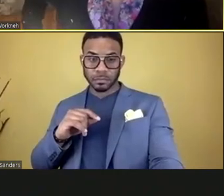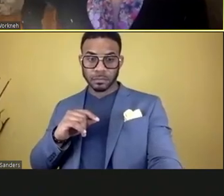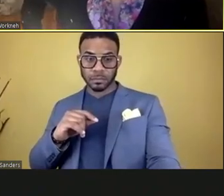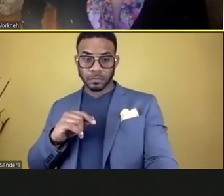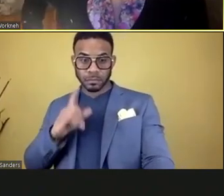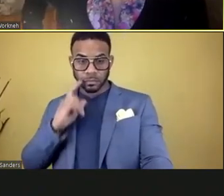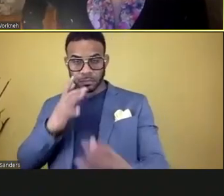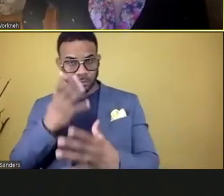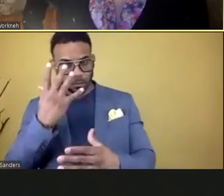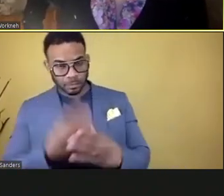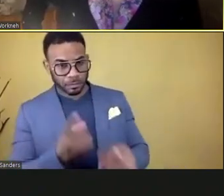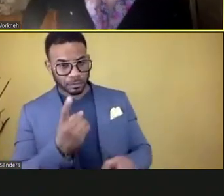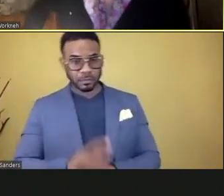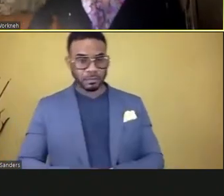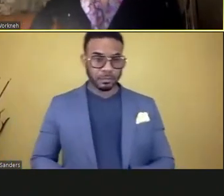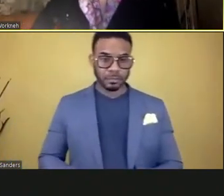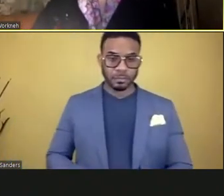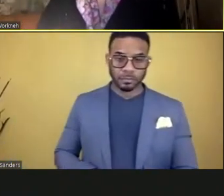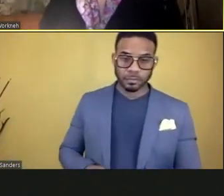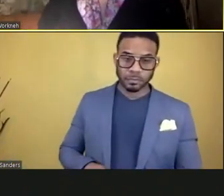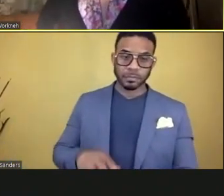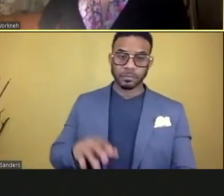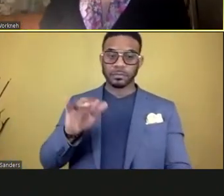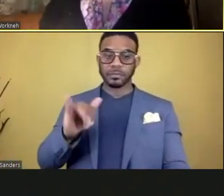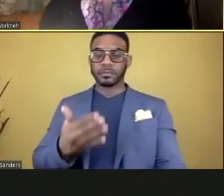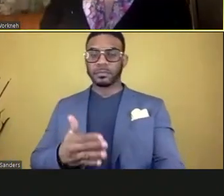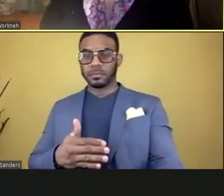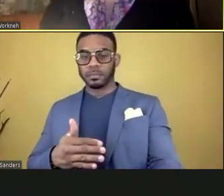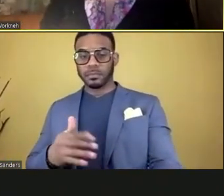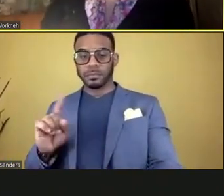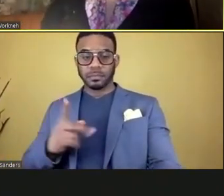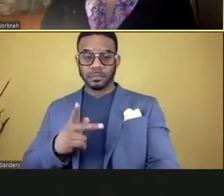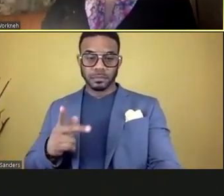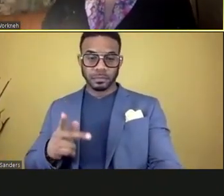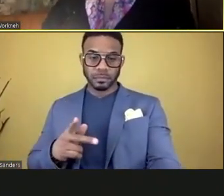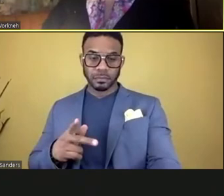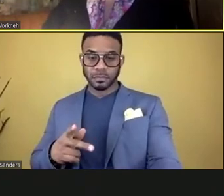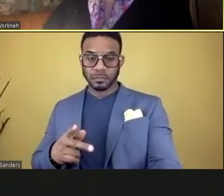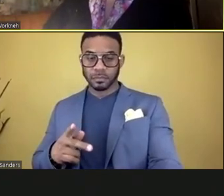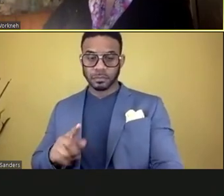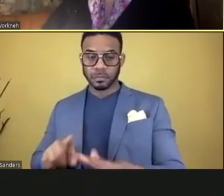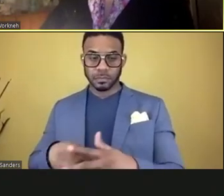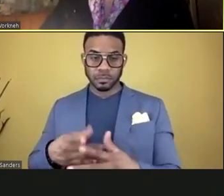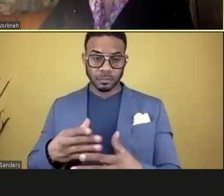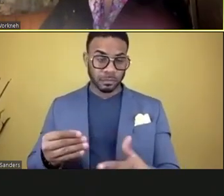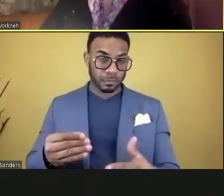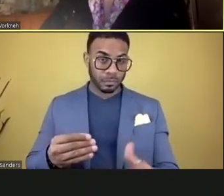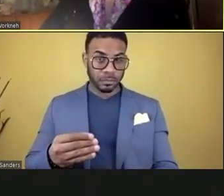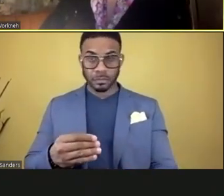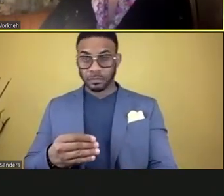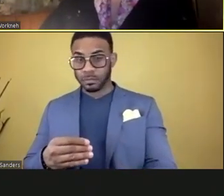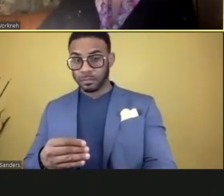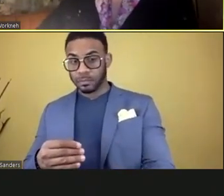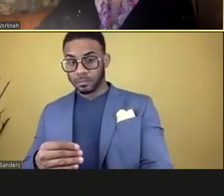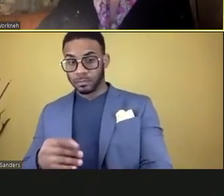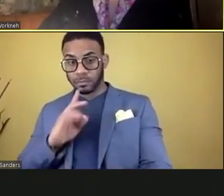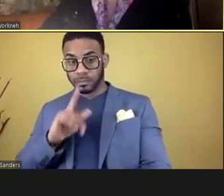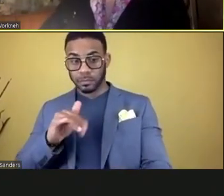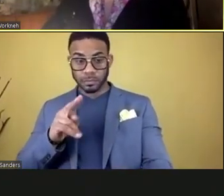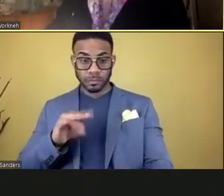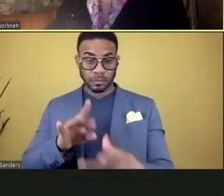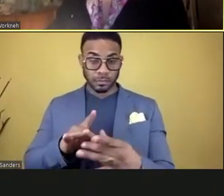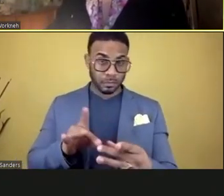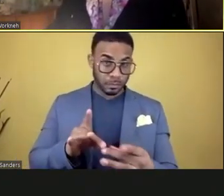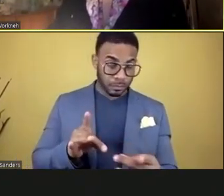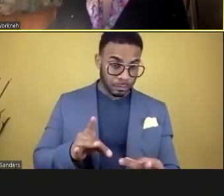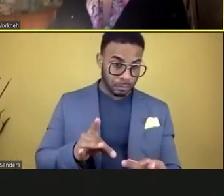there's a lot missing, right? I mean, I think that that's probably the first place to start. And kind of to speak to what John was